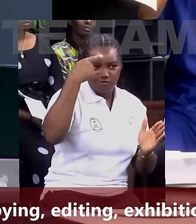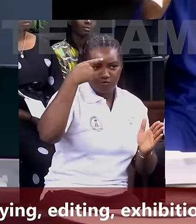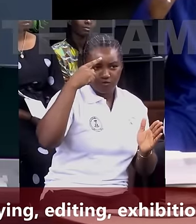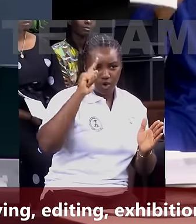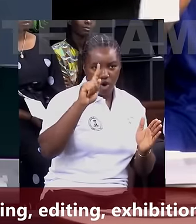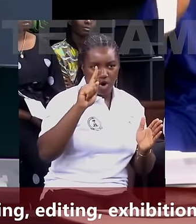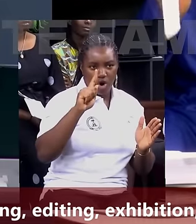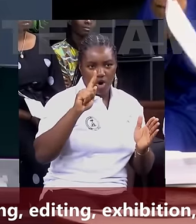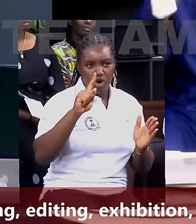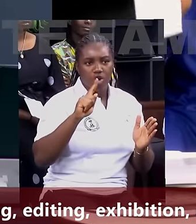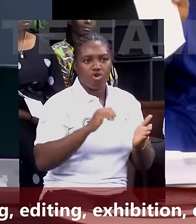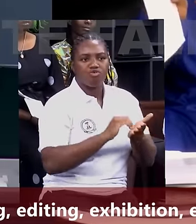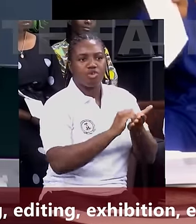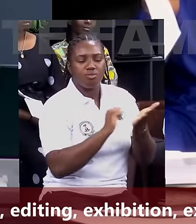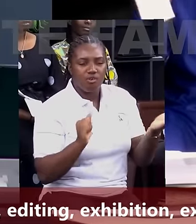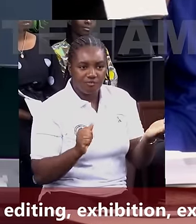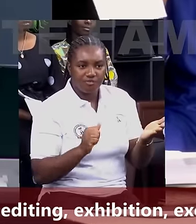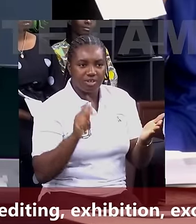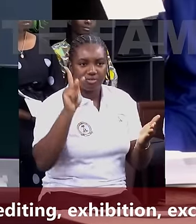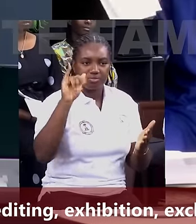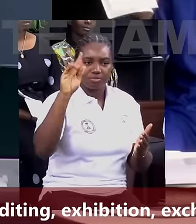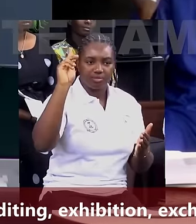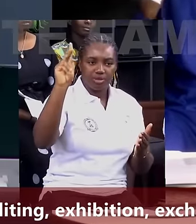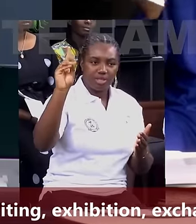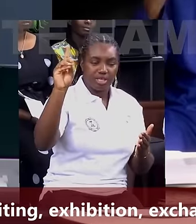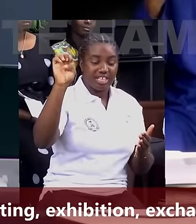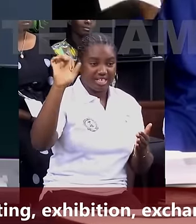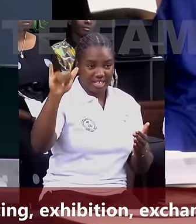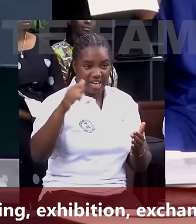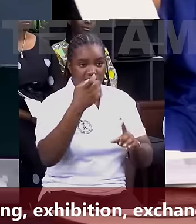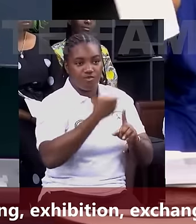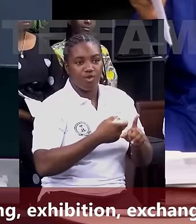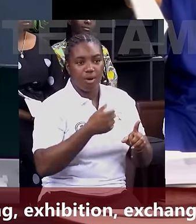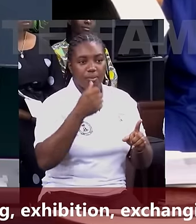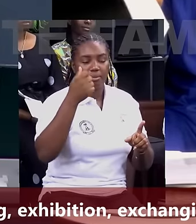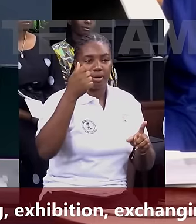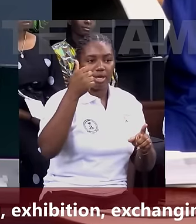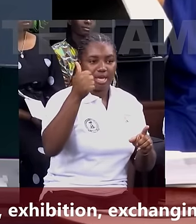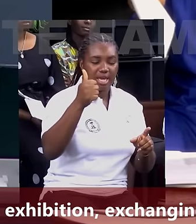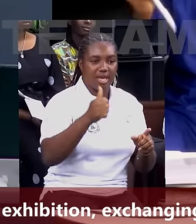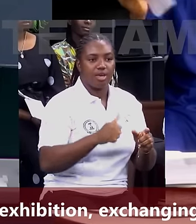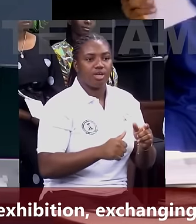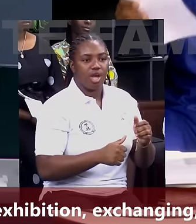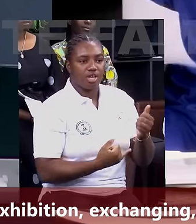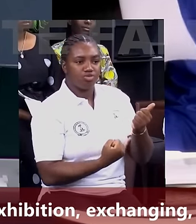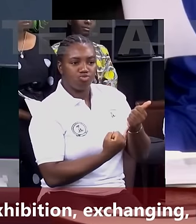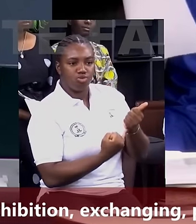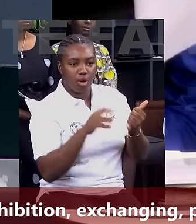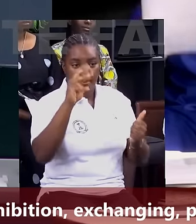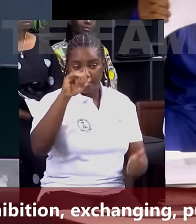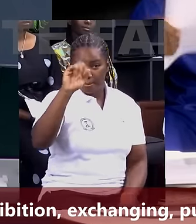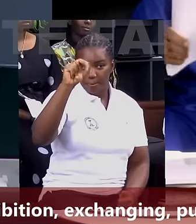For harvesting kidney from a minor and for psychological distress to the father. I'm asking,